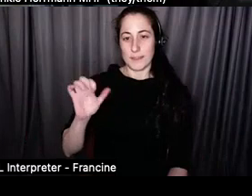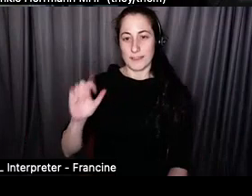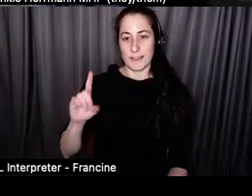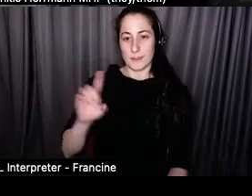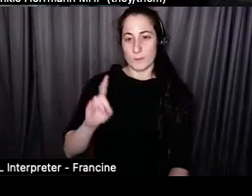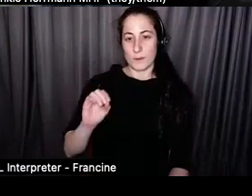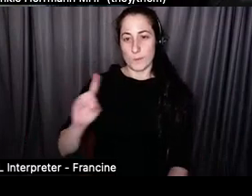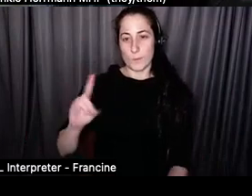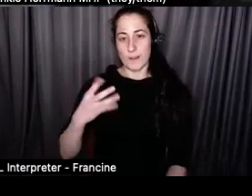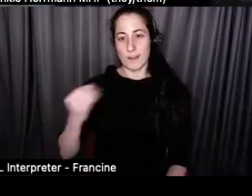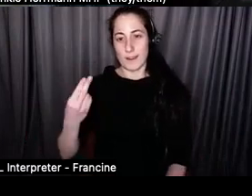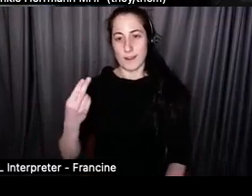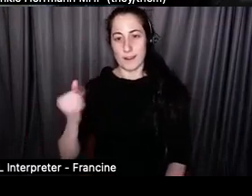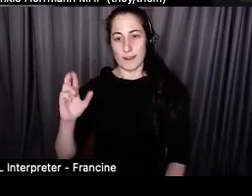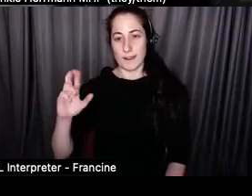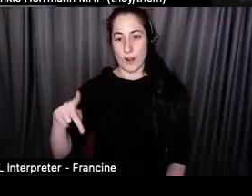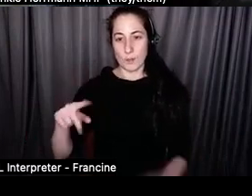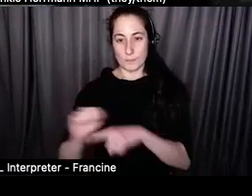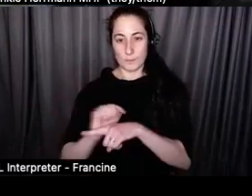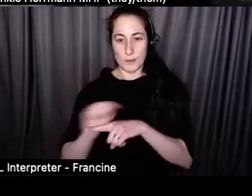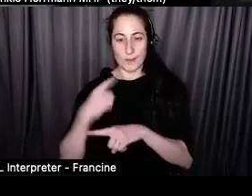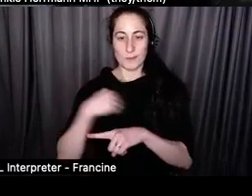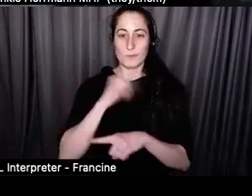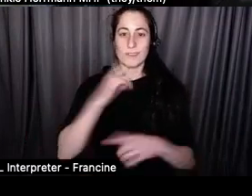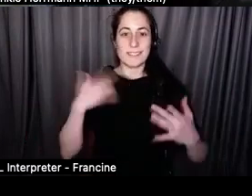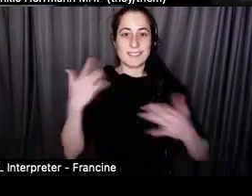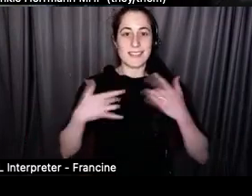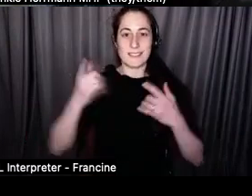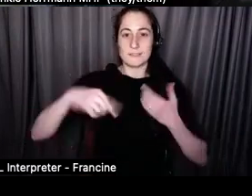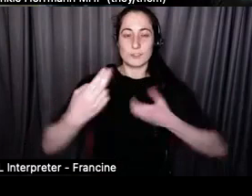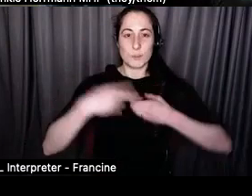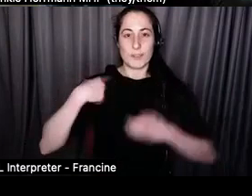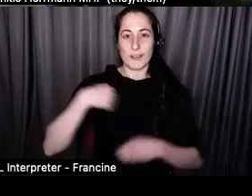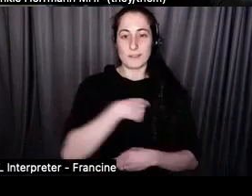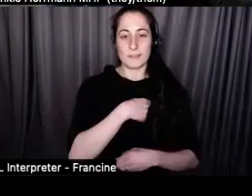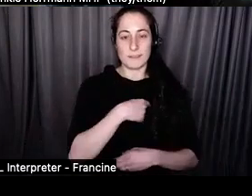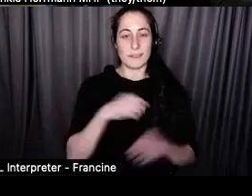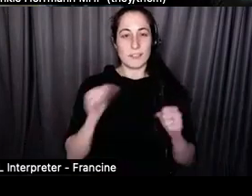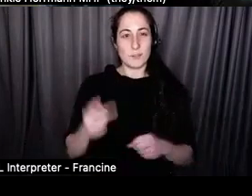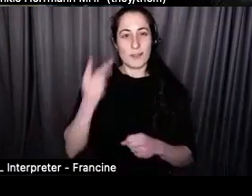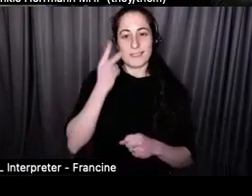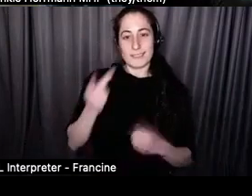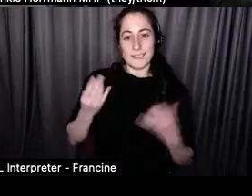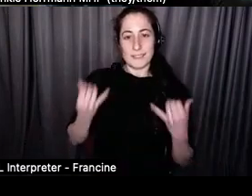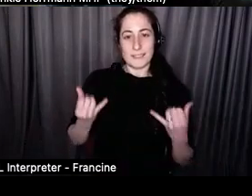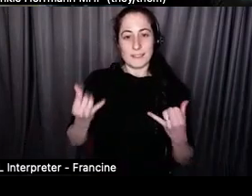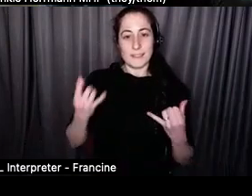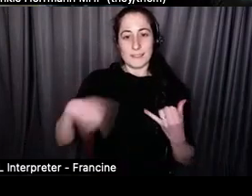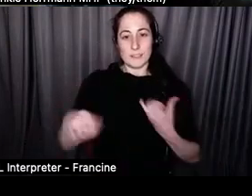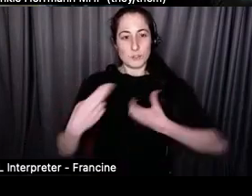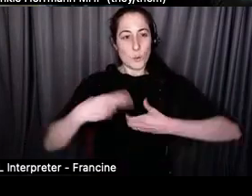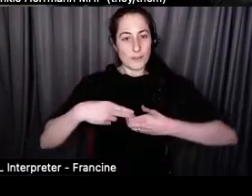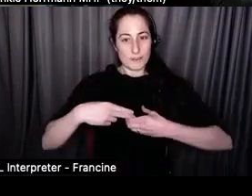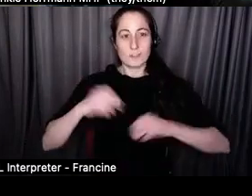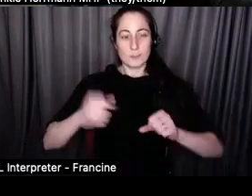training. We're really excited to have you all. As you can probably see, as you've been joining, this meeting